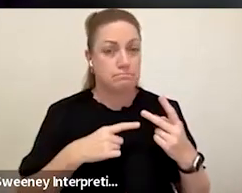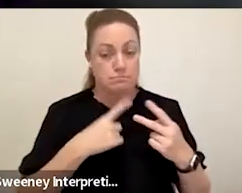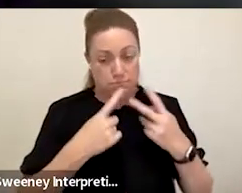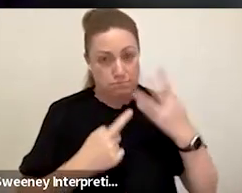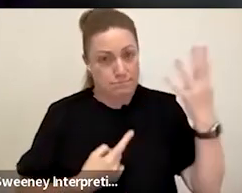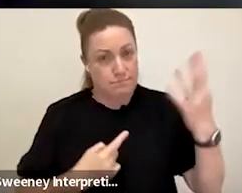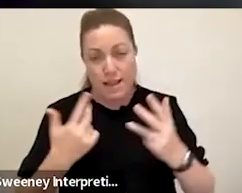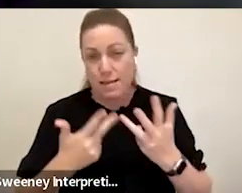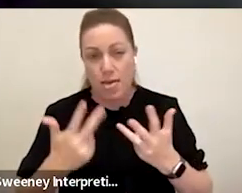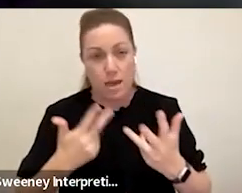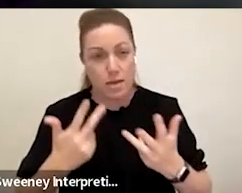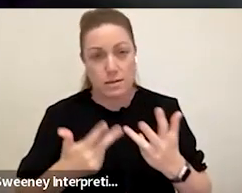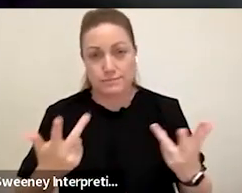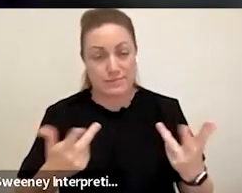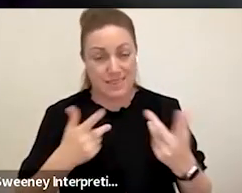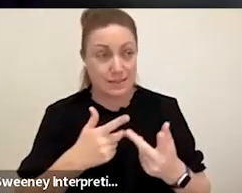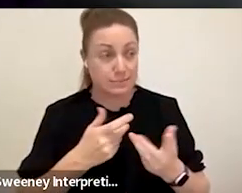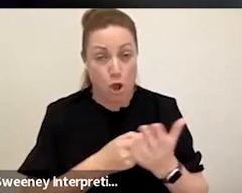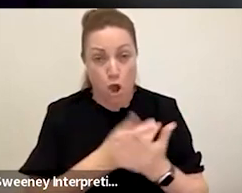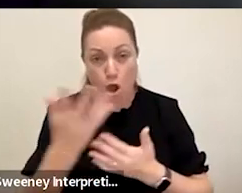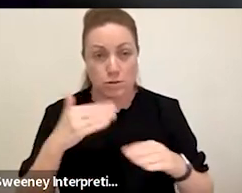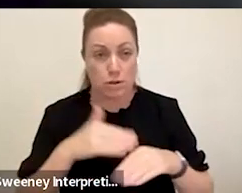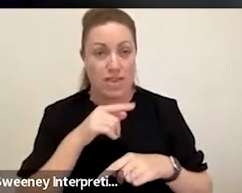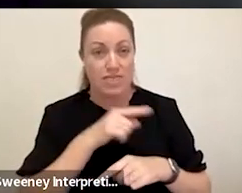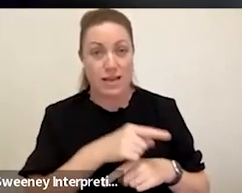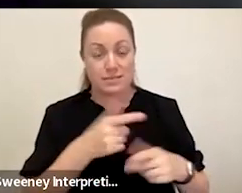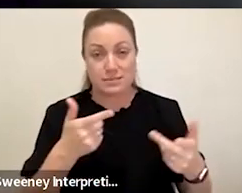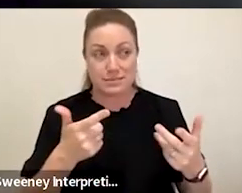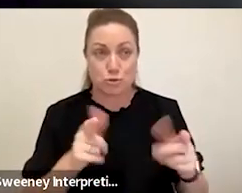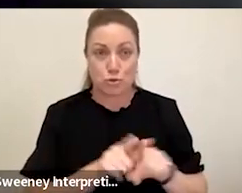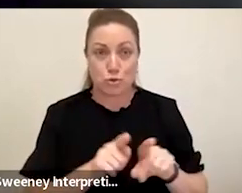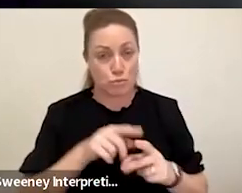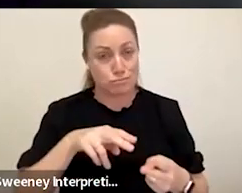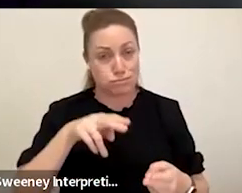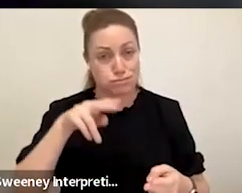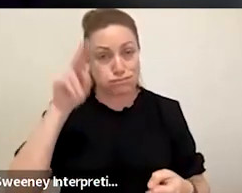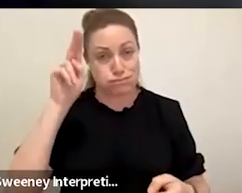of social costs that's ramping up.